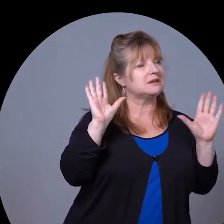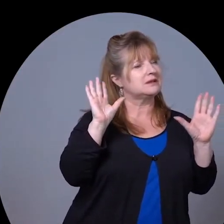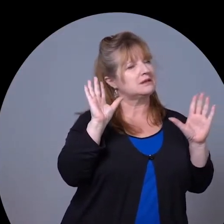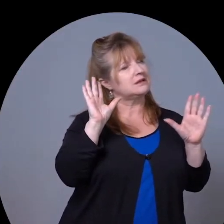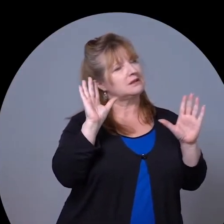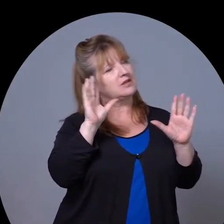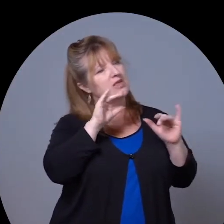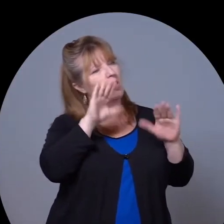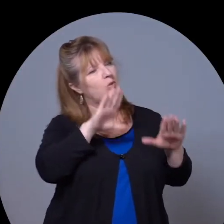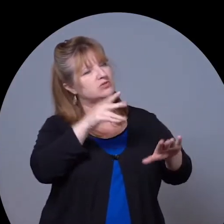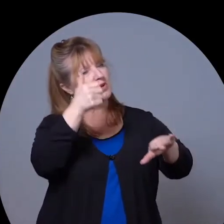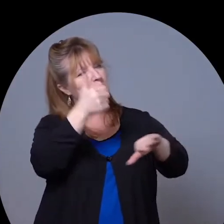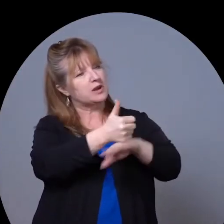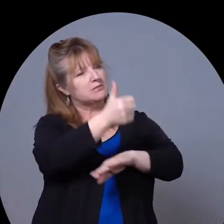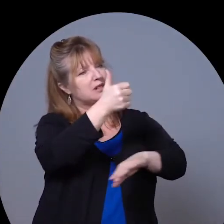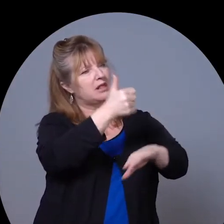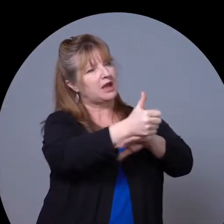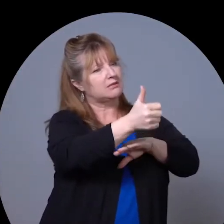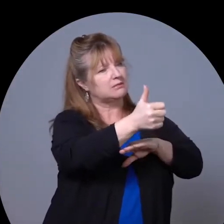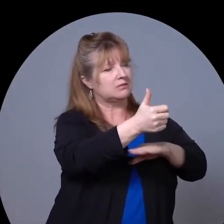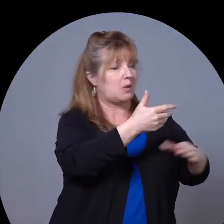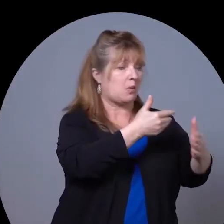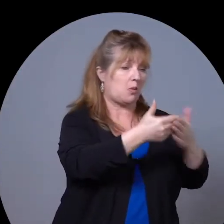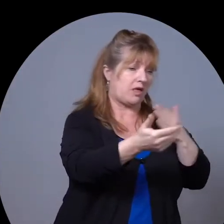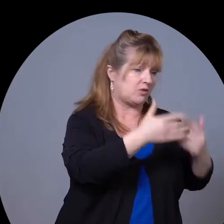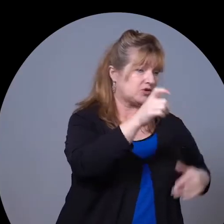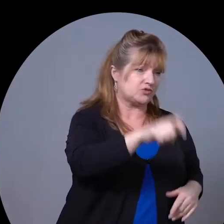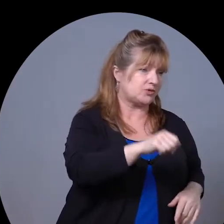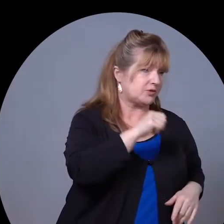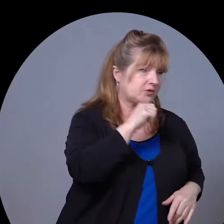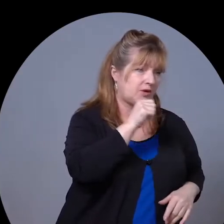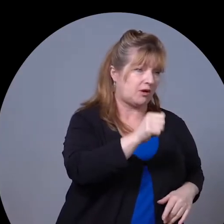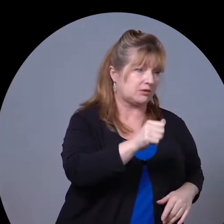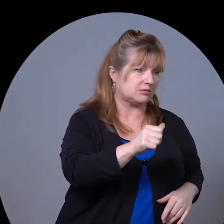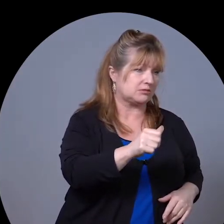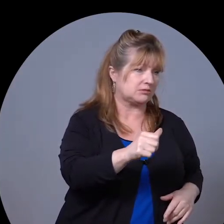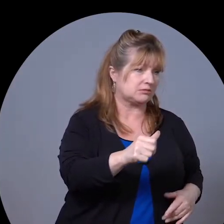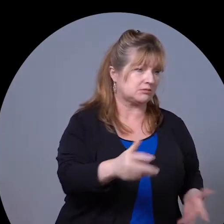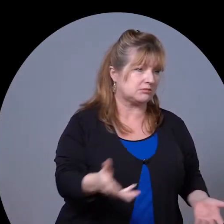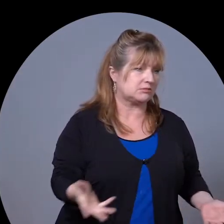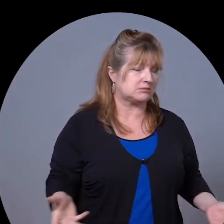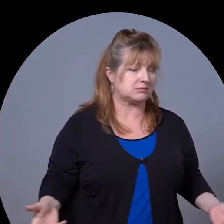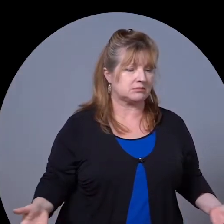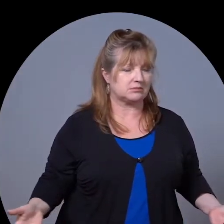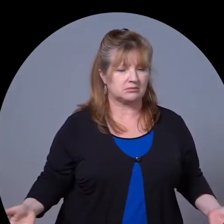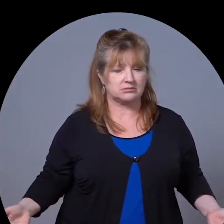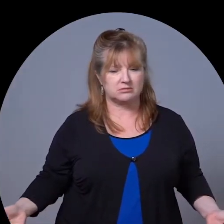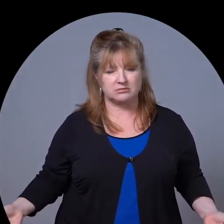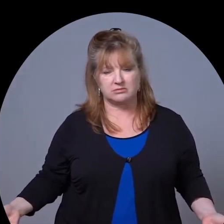the ocean, whether or not the ocean is to blame.